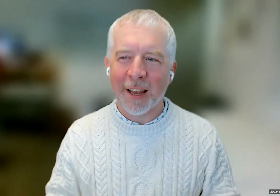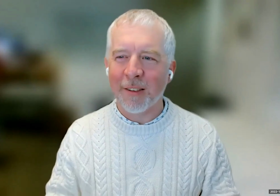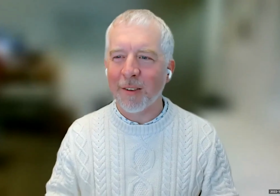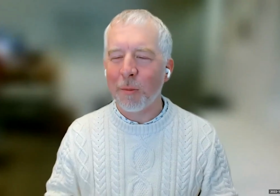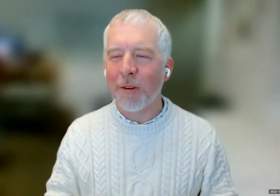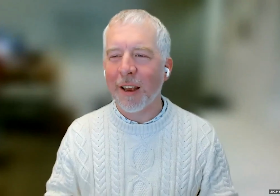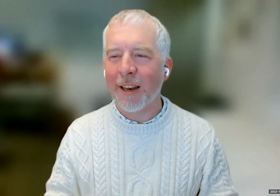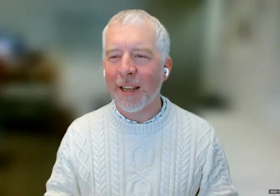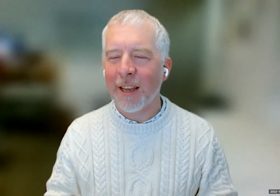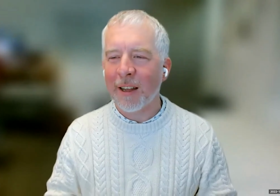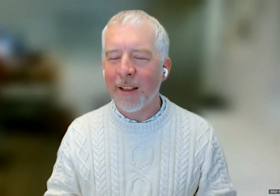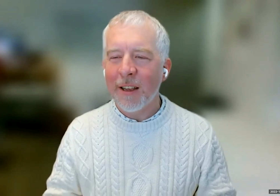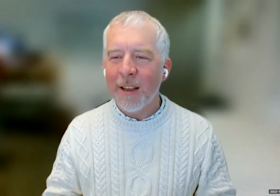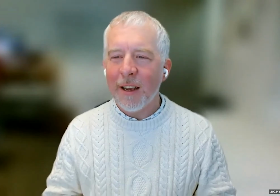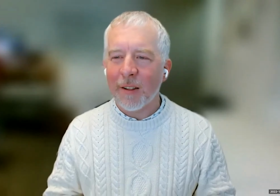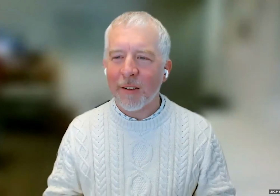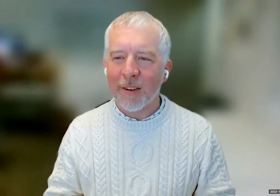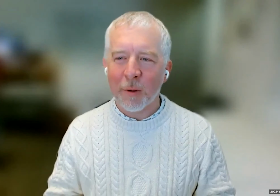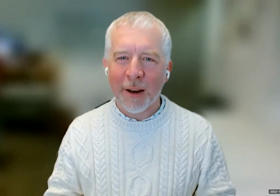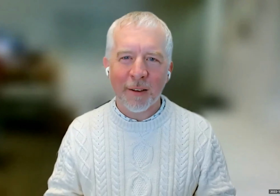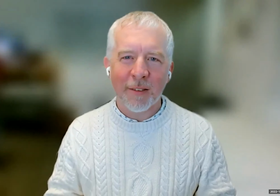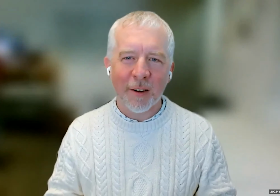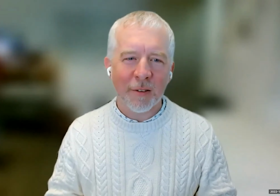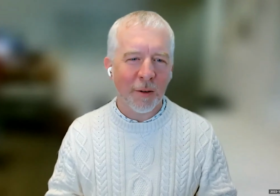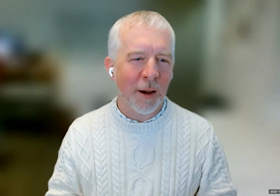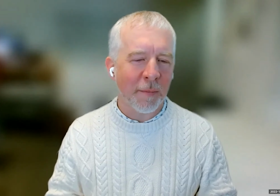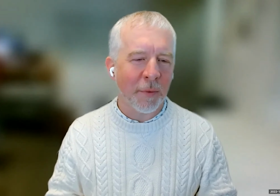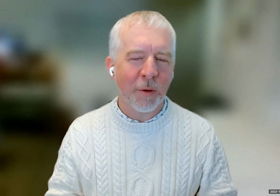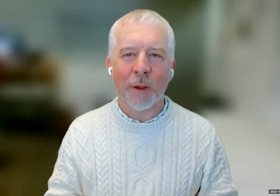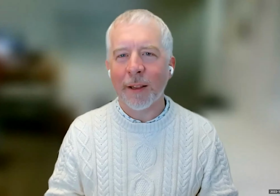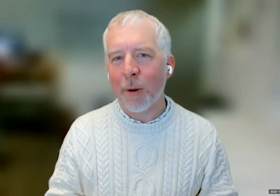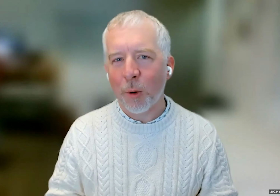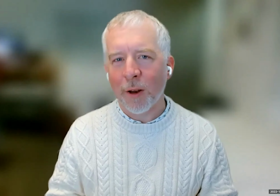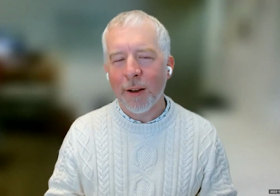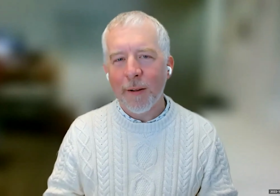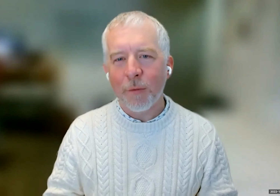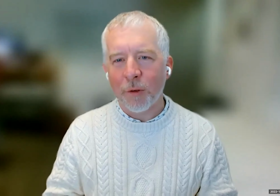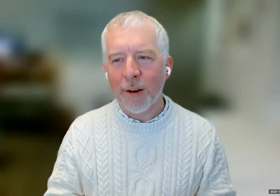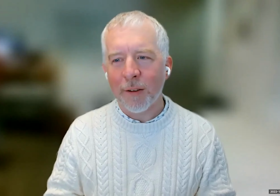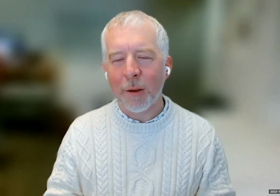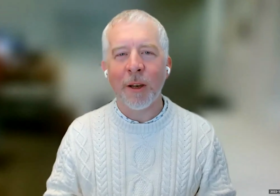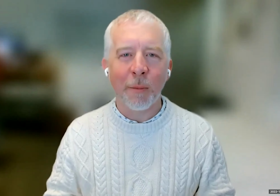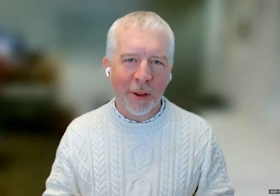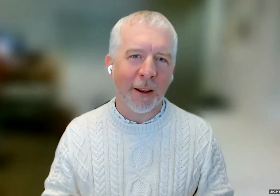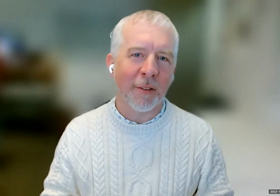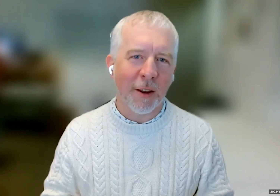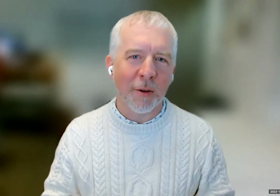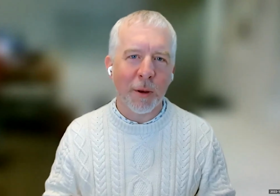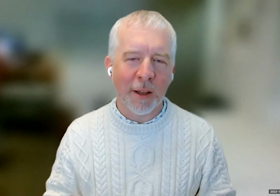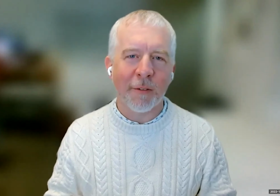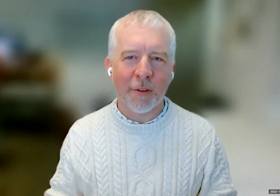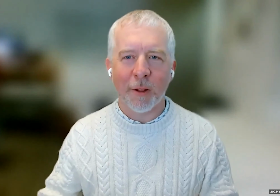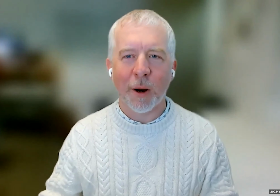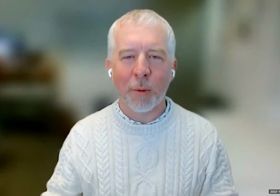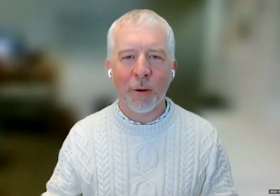be doing it again. So I'd appreciate any thoughts that anyone has. And also, if you would like the PowerPoint, feel free to send me an email and I can send you